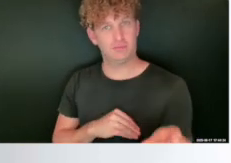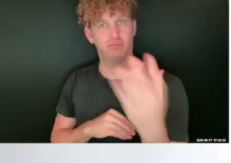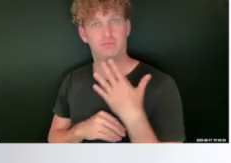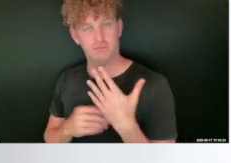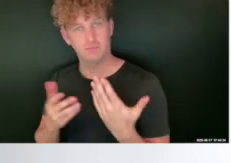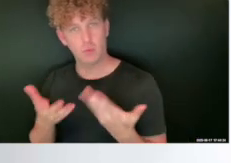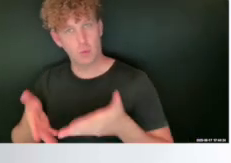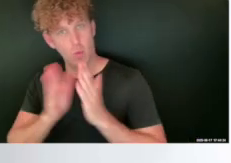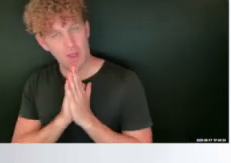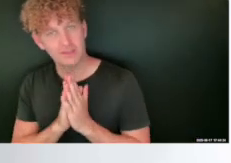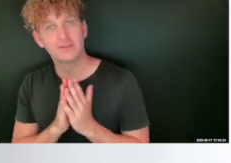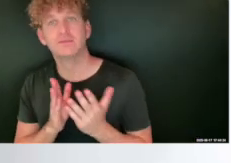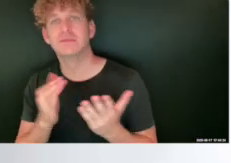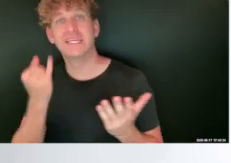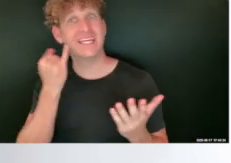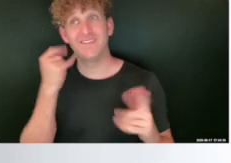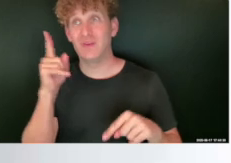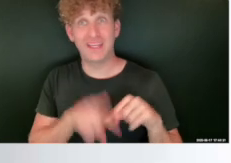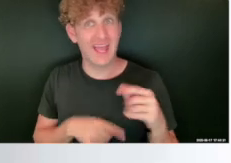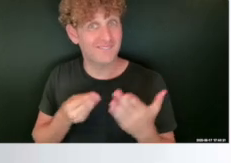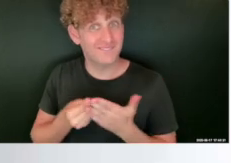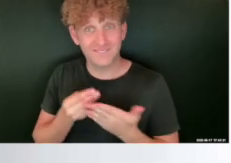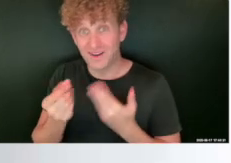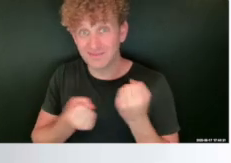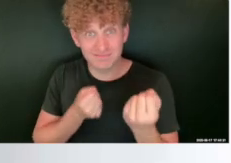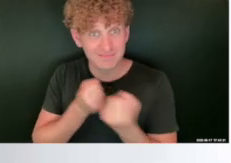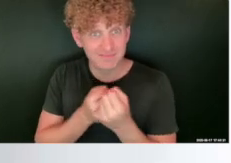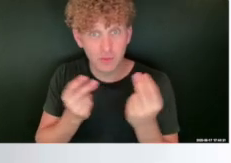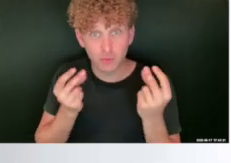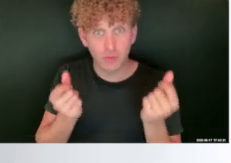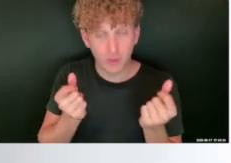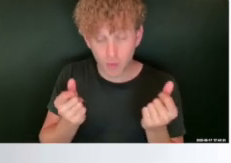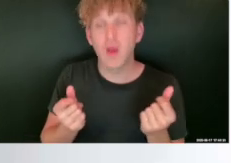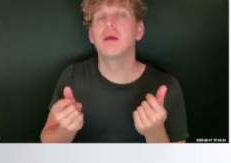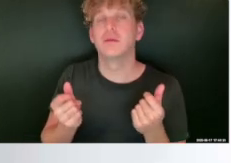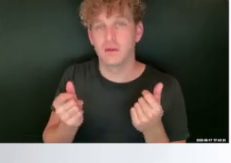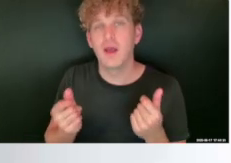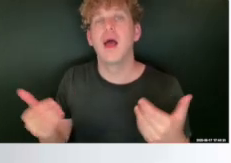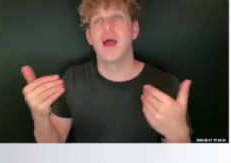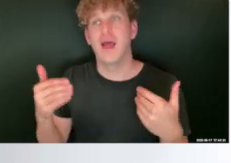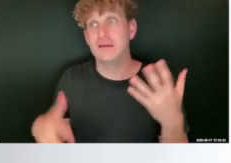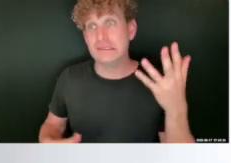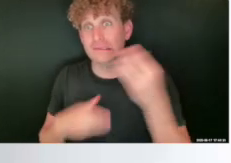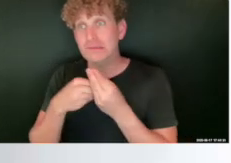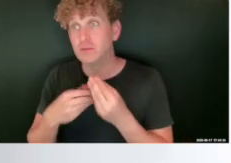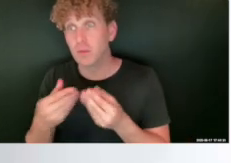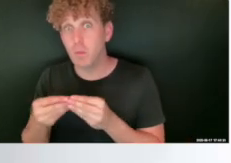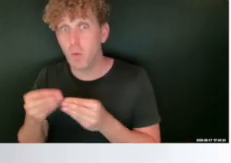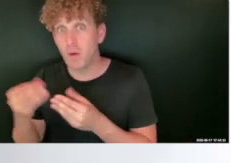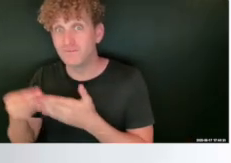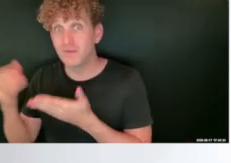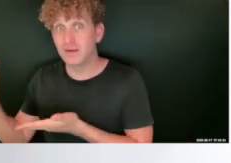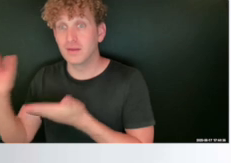Bernardino County. These efforts helped lay the groundwork for clean, active, and shared